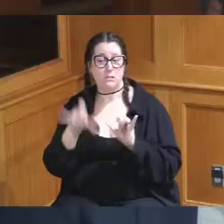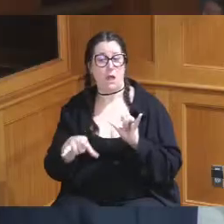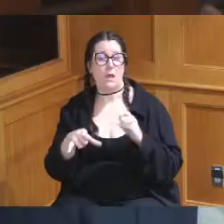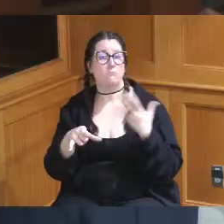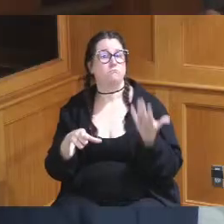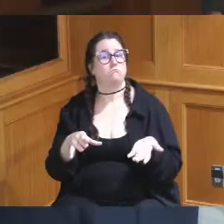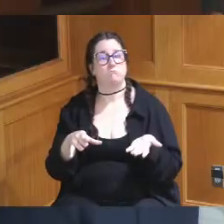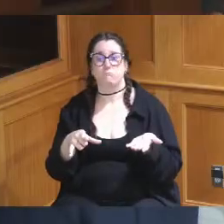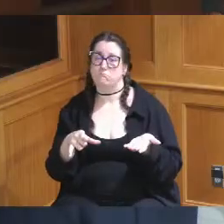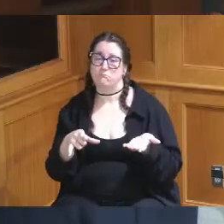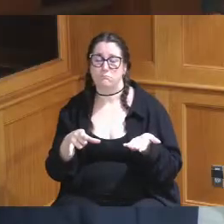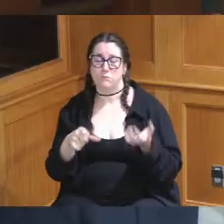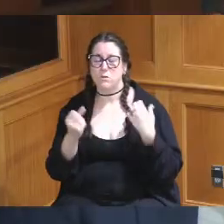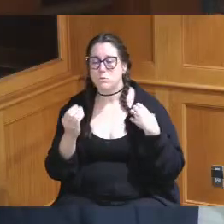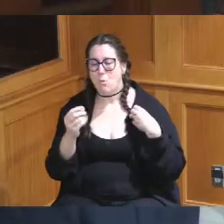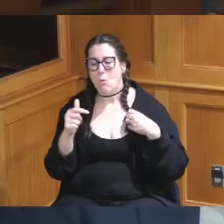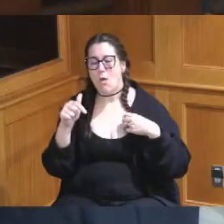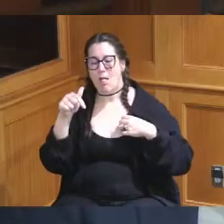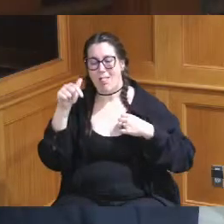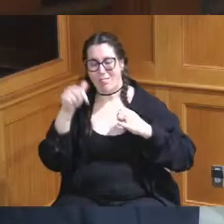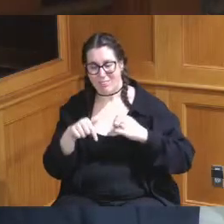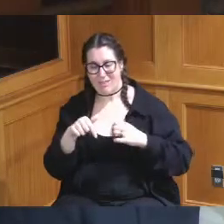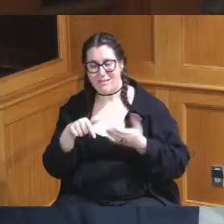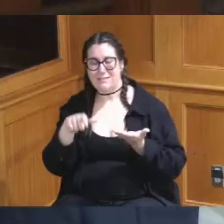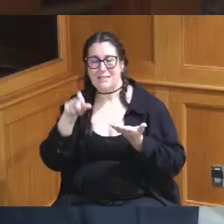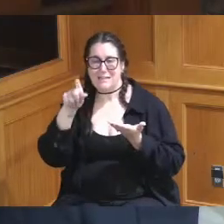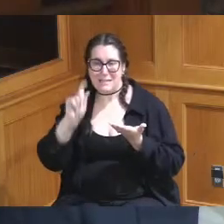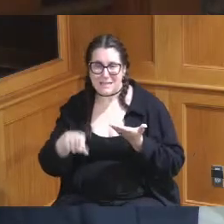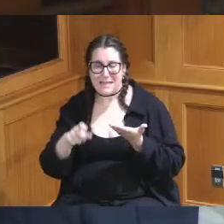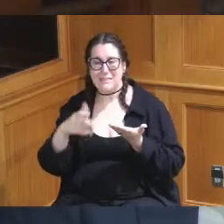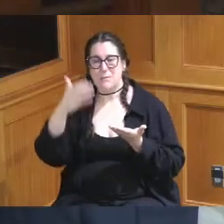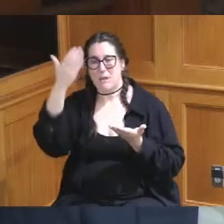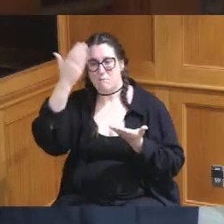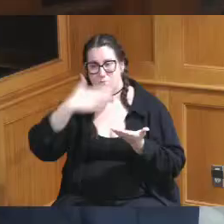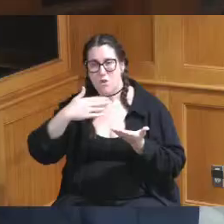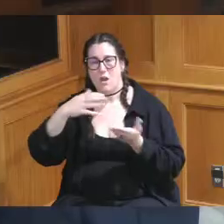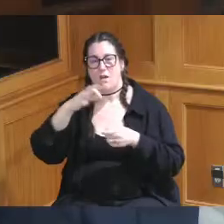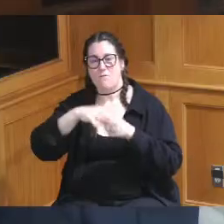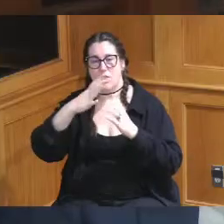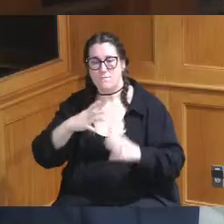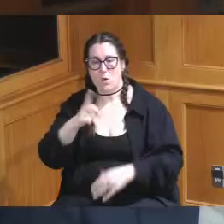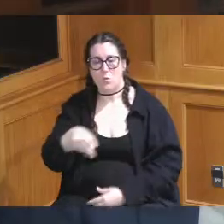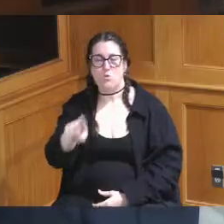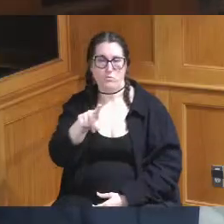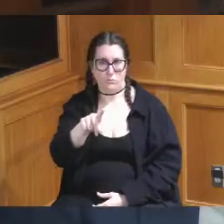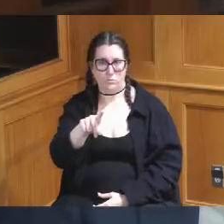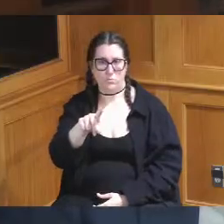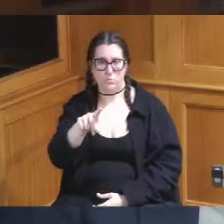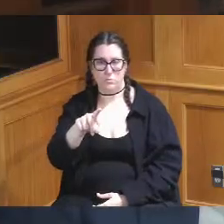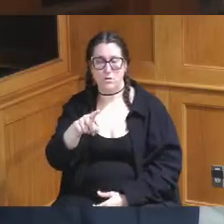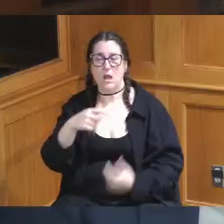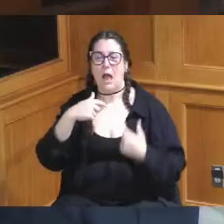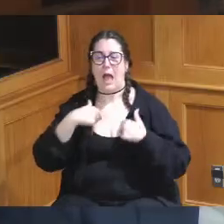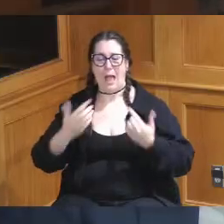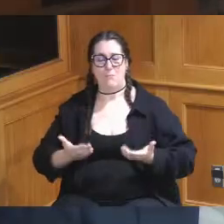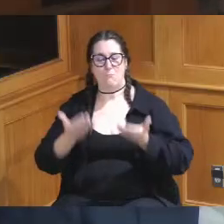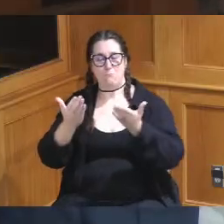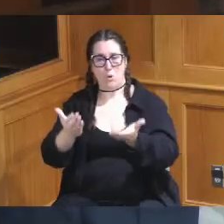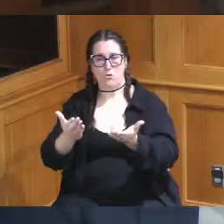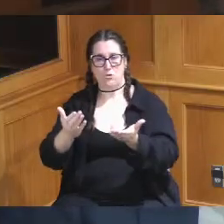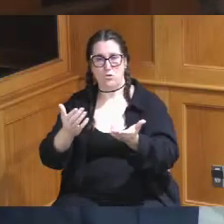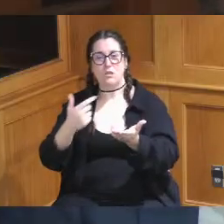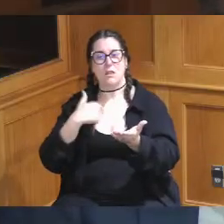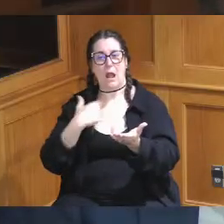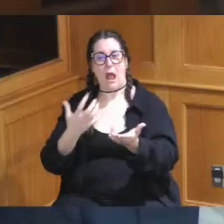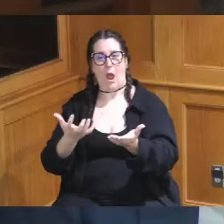to go to the voters of Hamilton County. So I have a motion that I would like